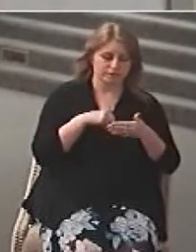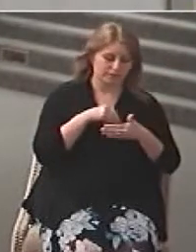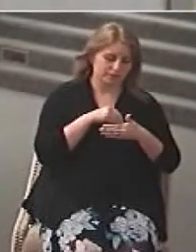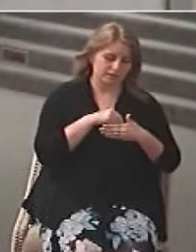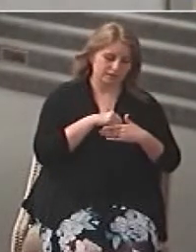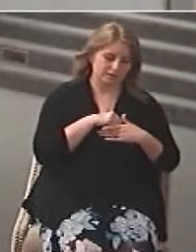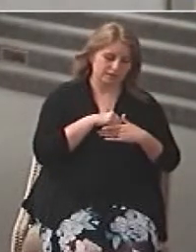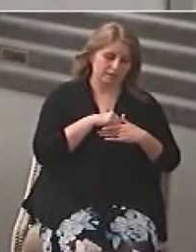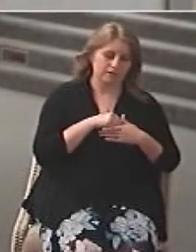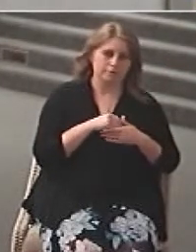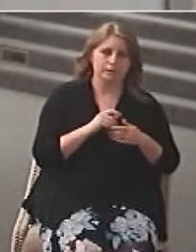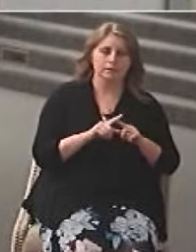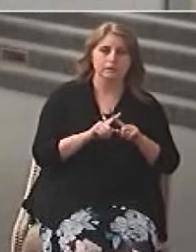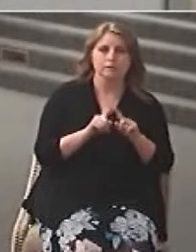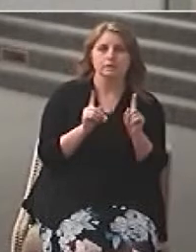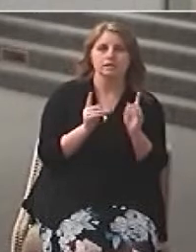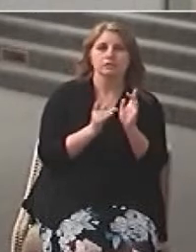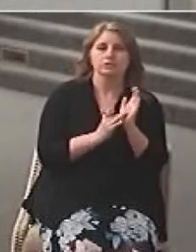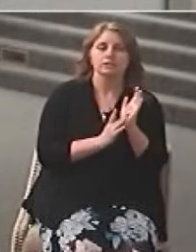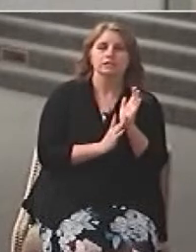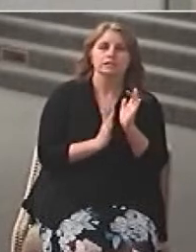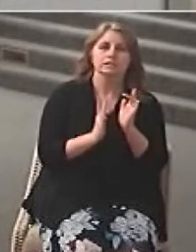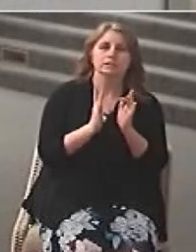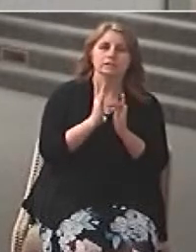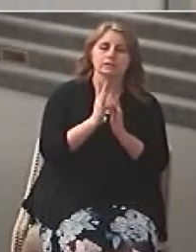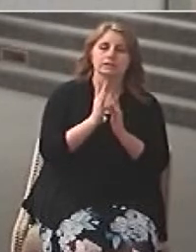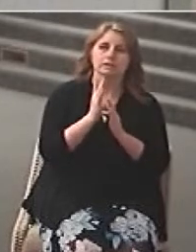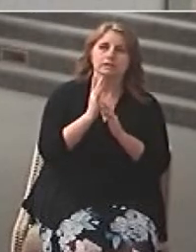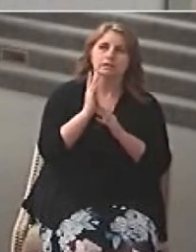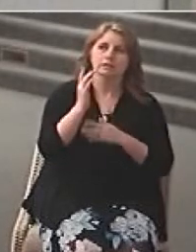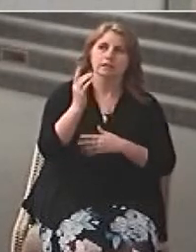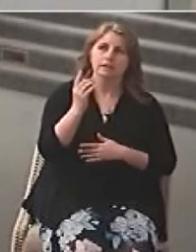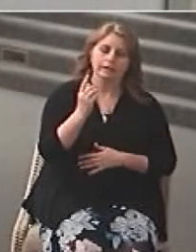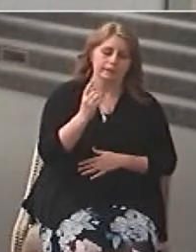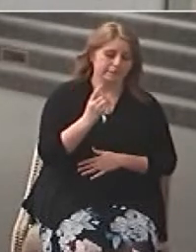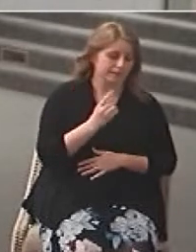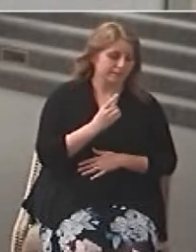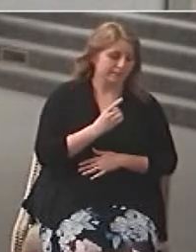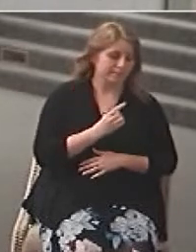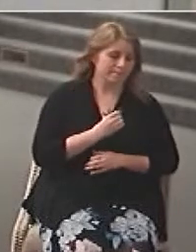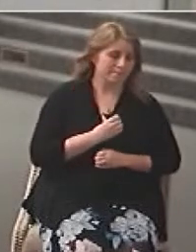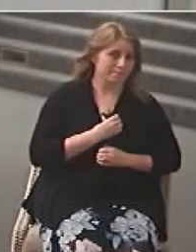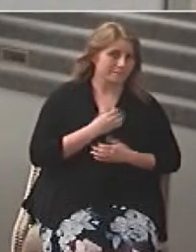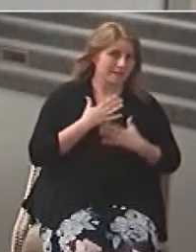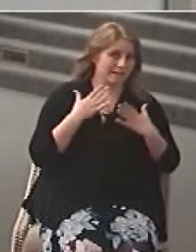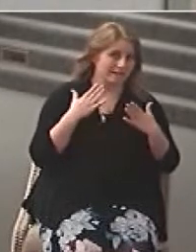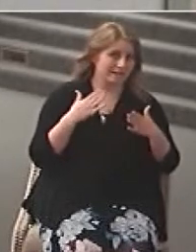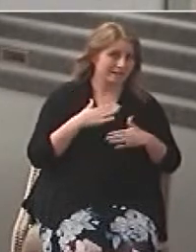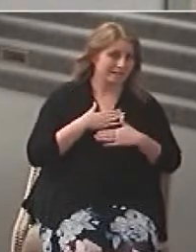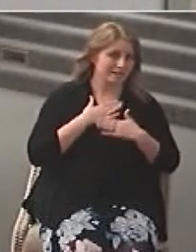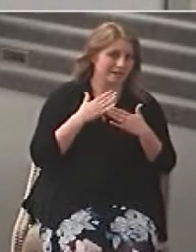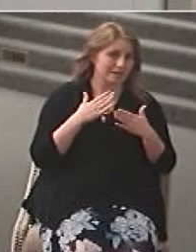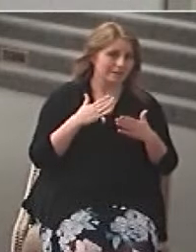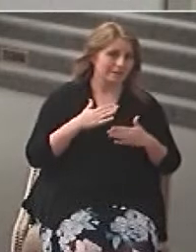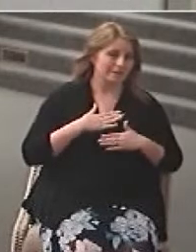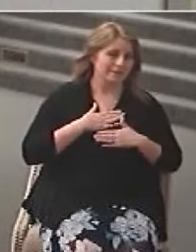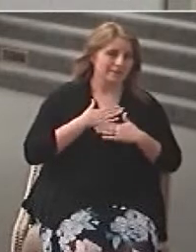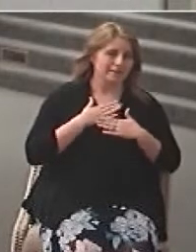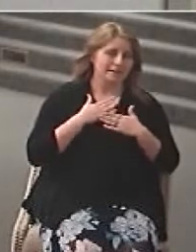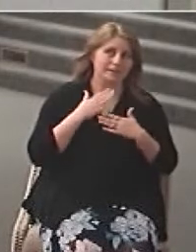within, but Jesus came and made me glad.